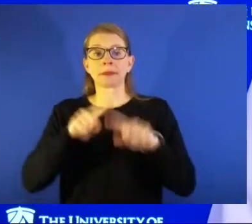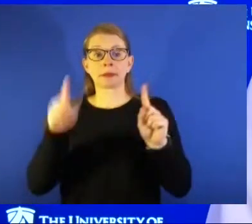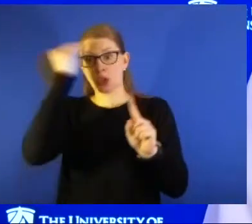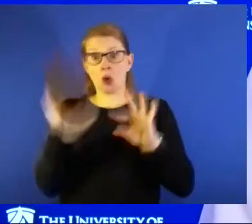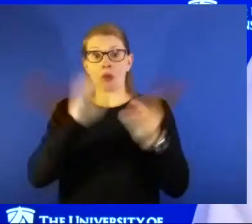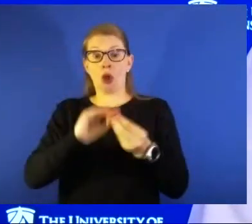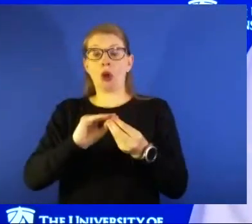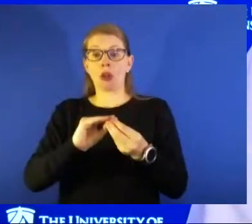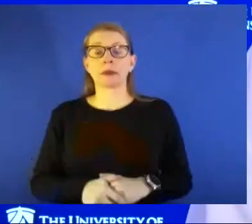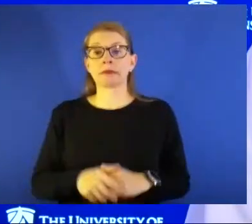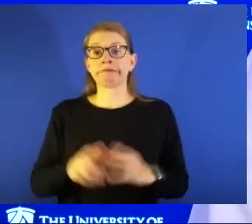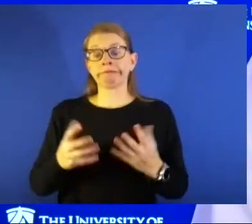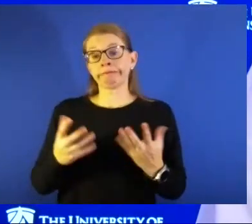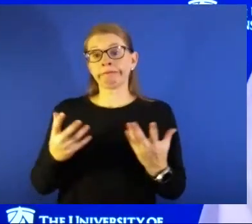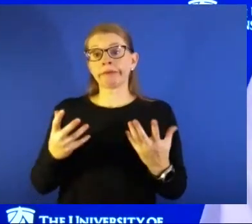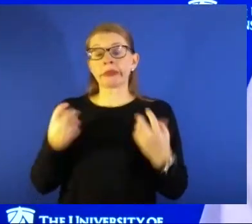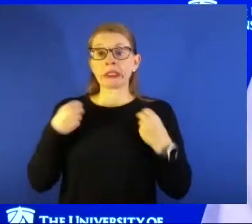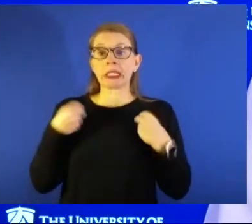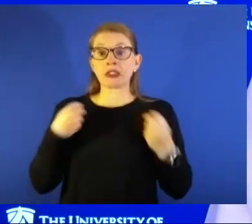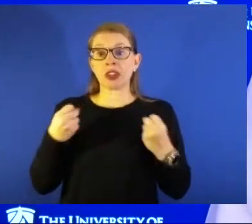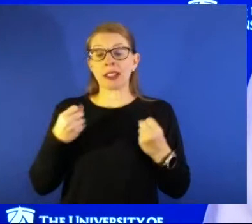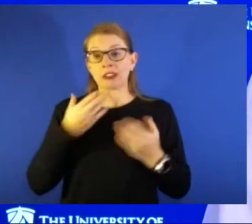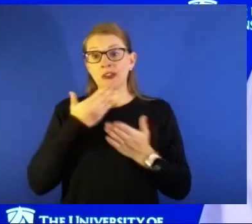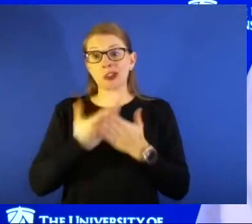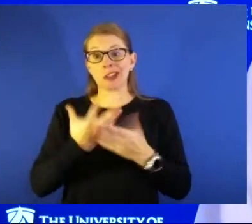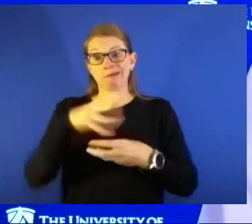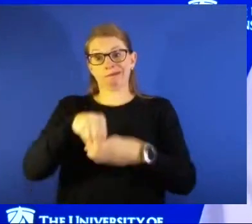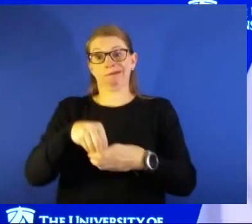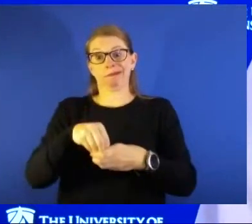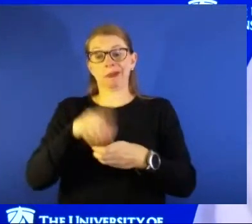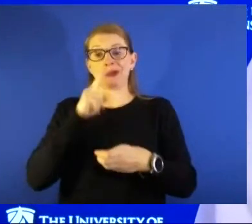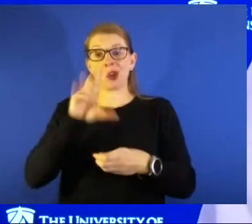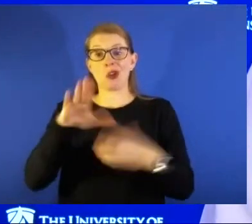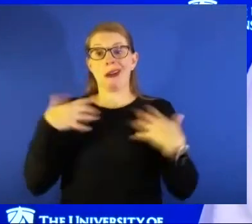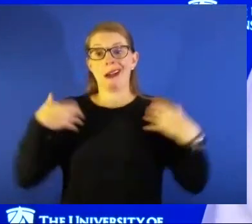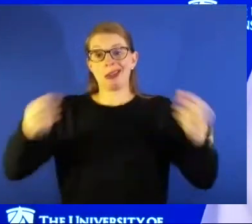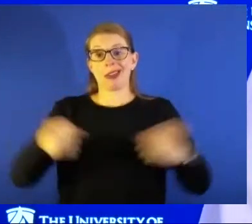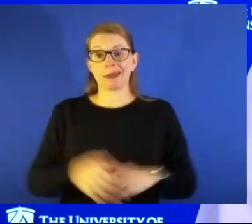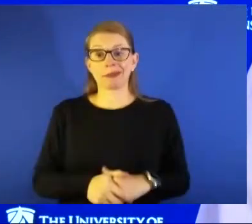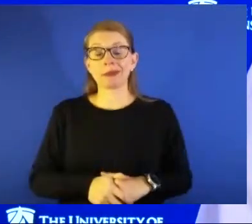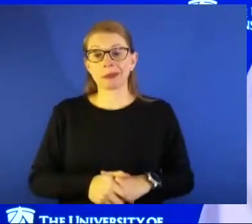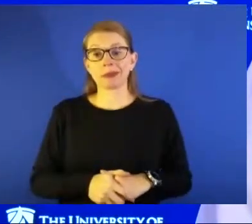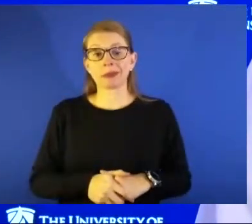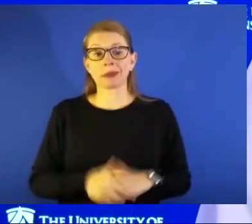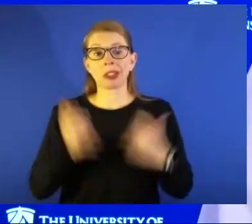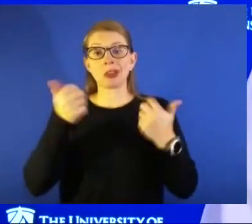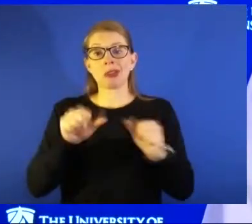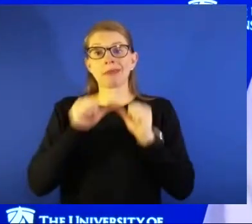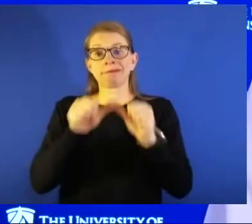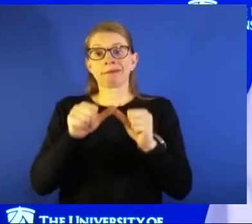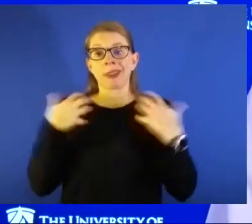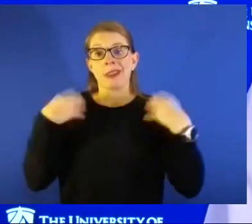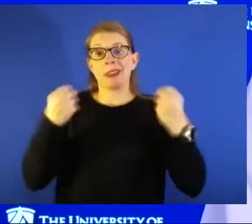overall health. So we need to just try to stay healthy as much as possible and do all those things that